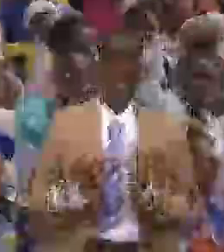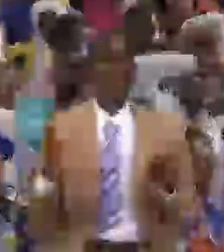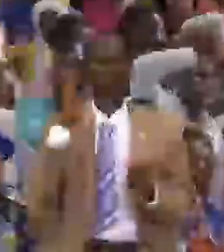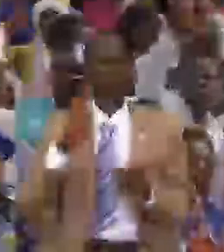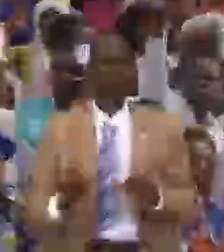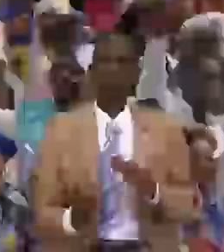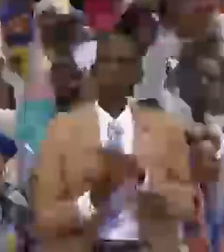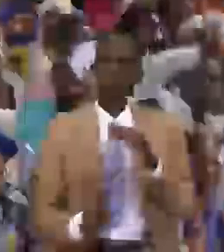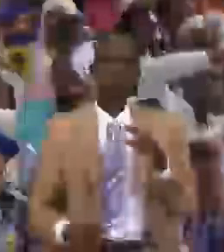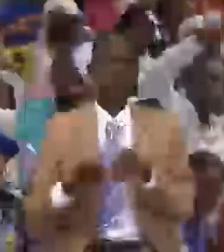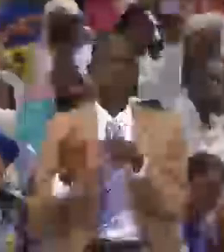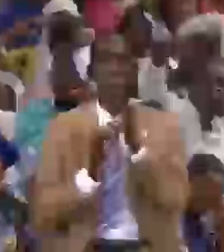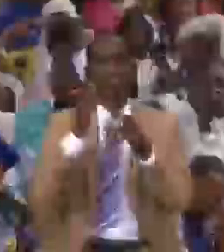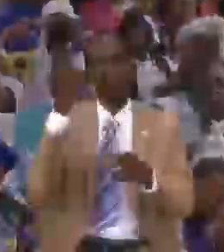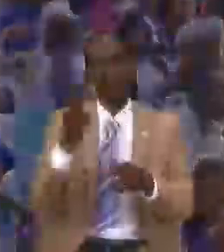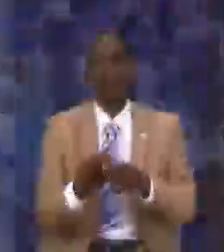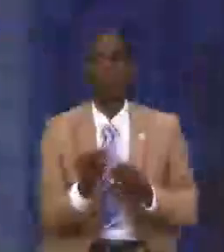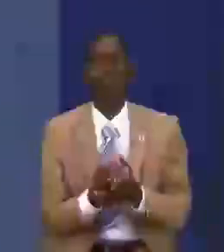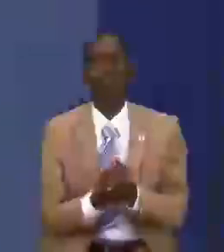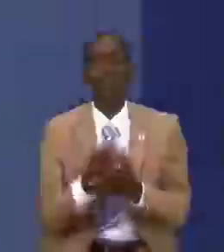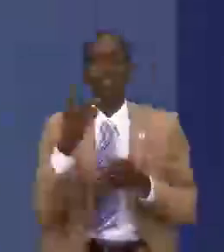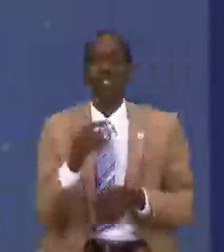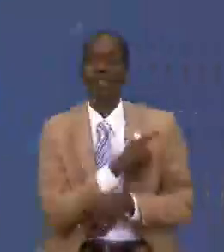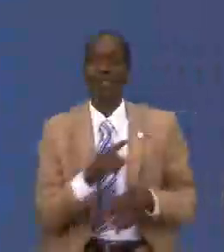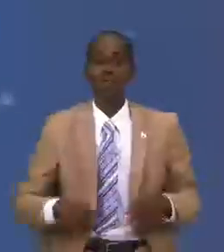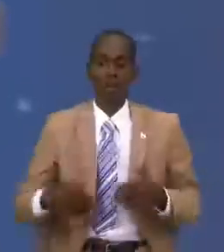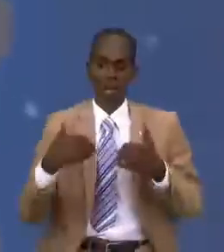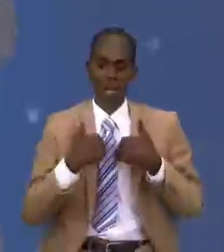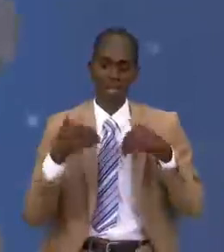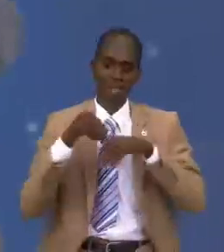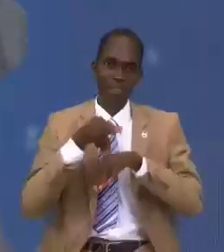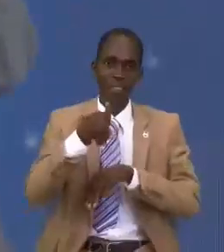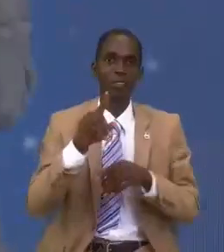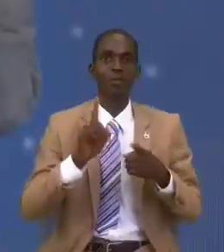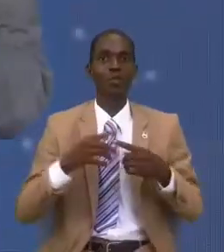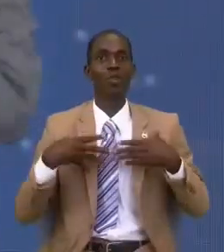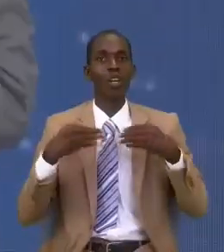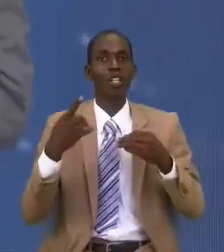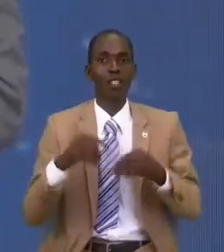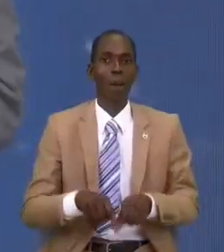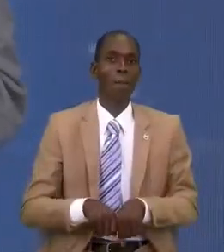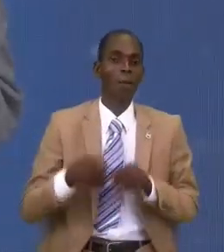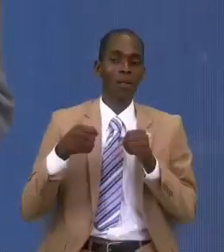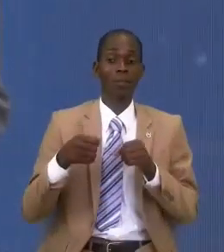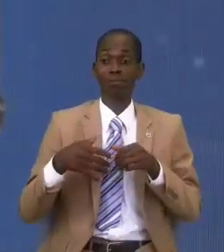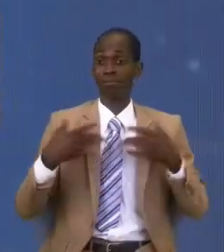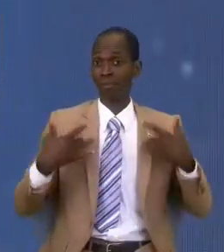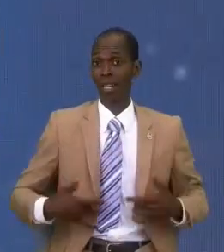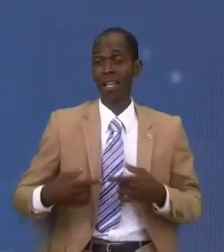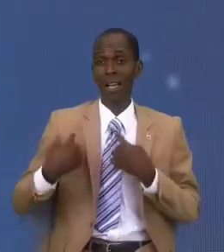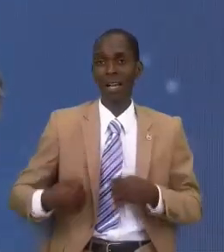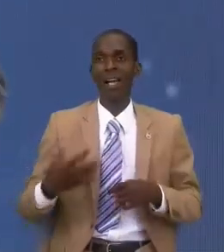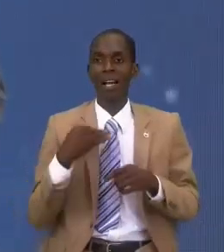has sent him to heal the broken heart and to preach deliverance to the captives and recovering